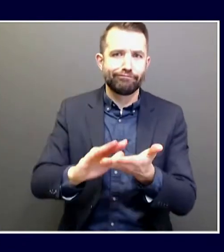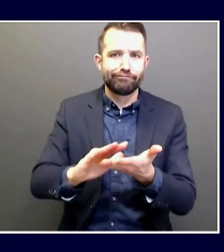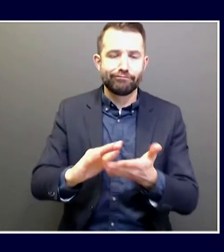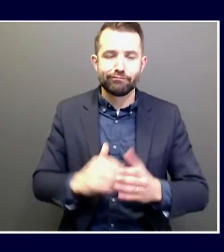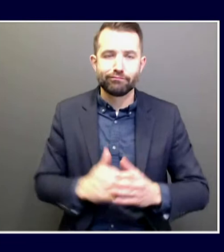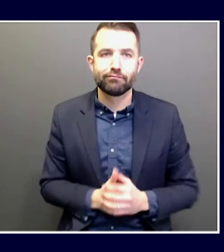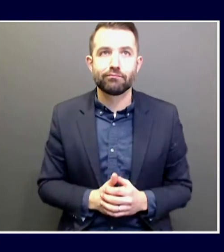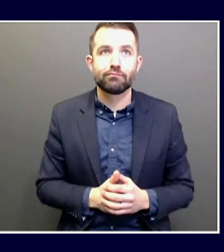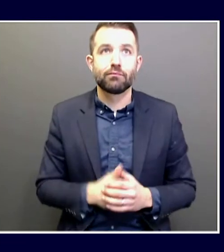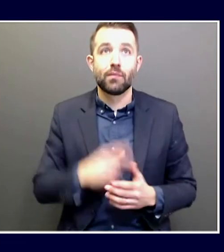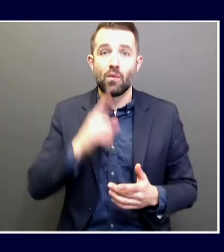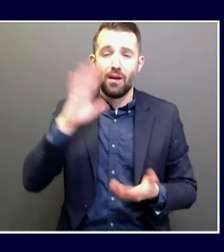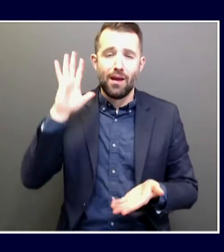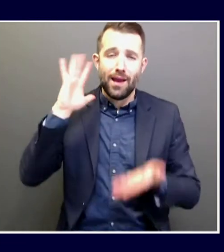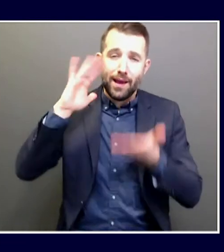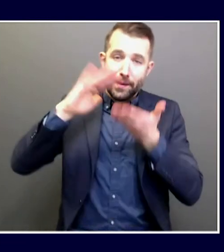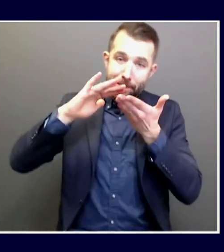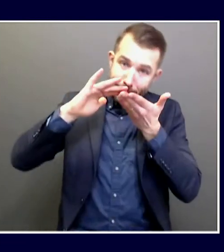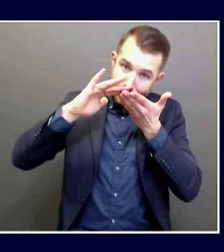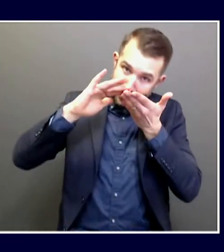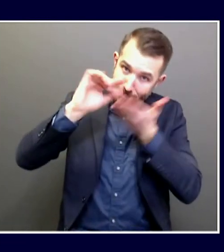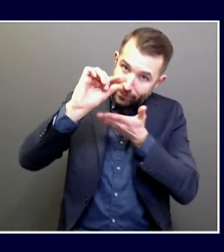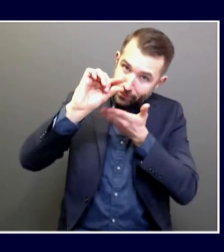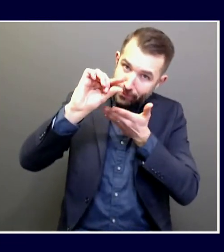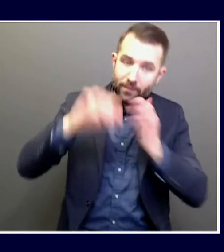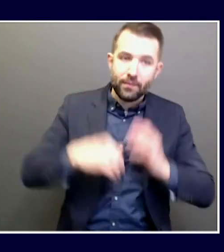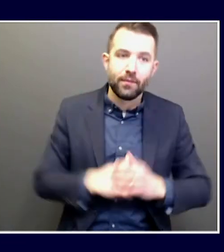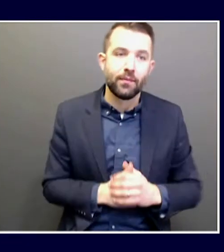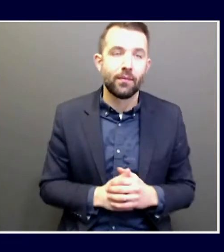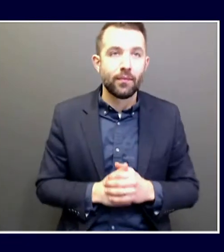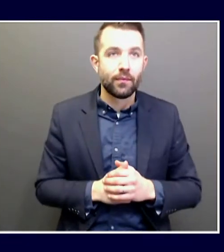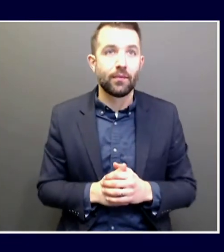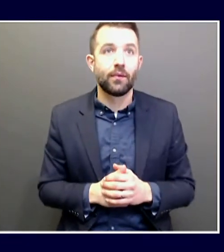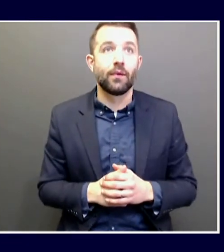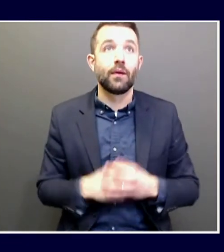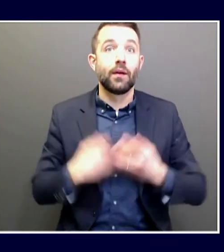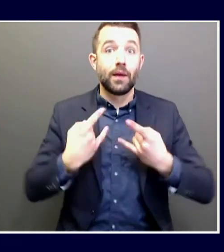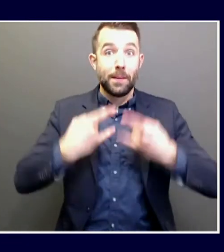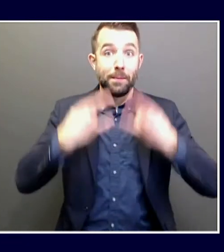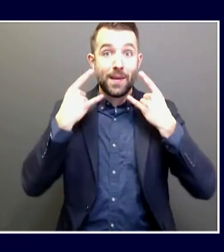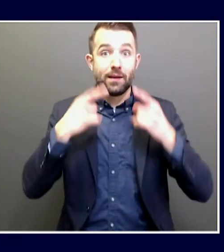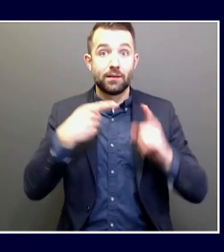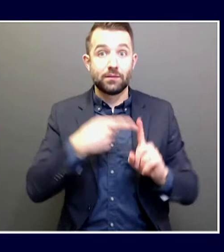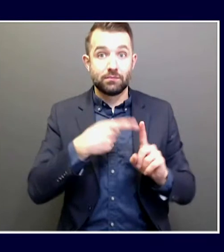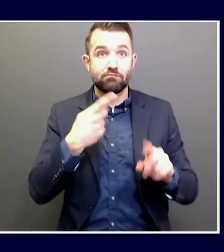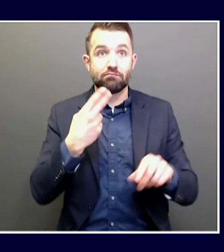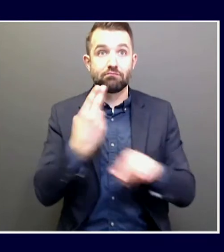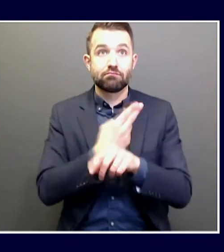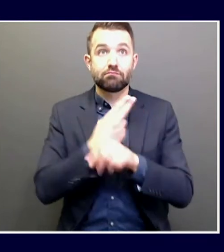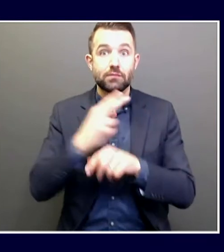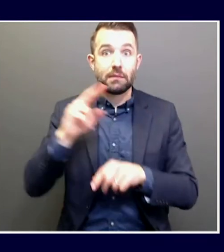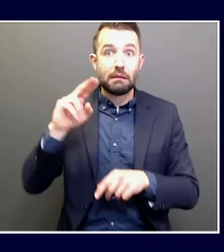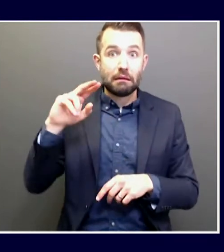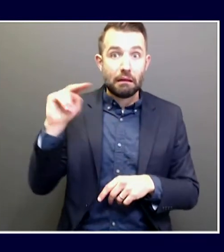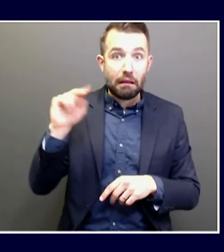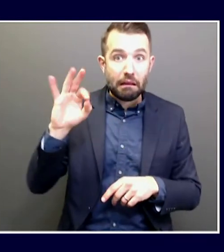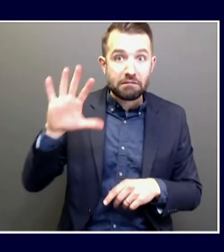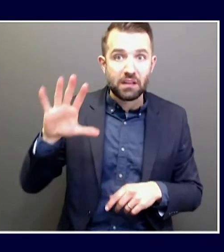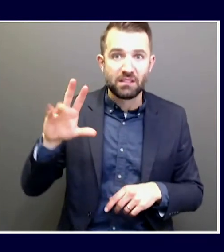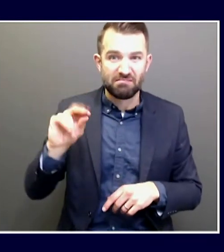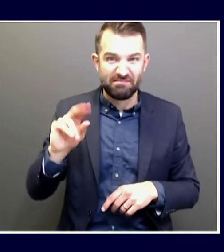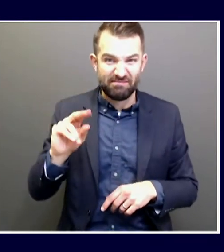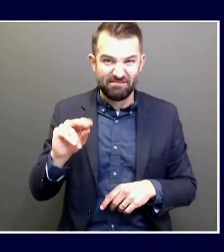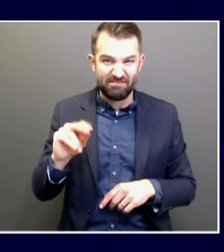lower. And by the by, the masks that were used were not necessarily KN95s or N95s. They were more